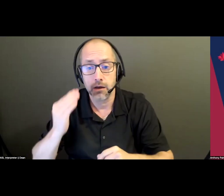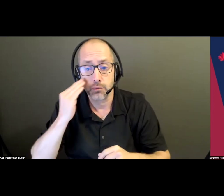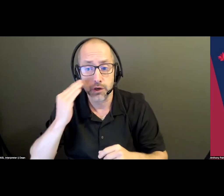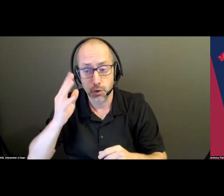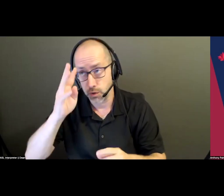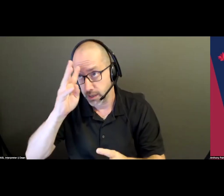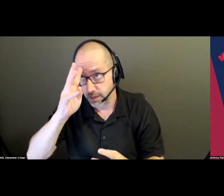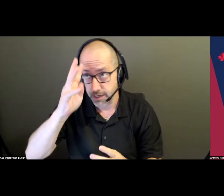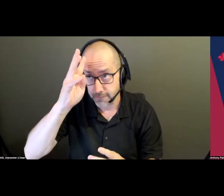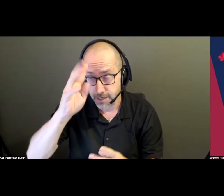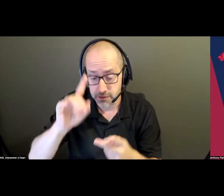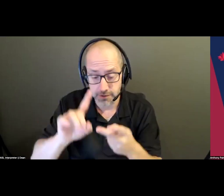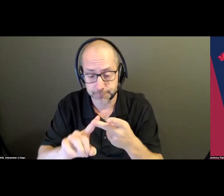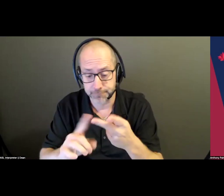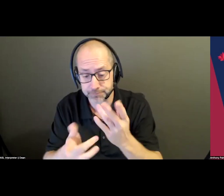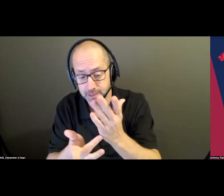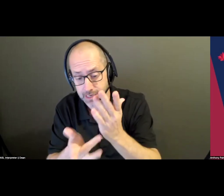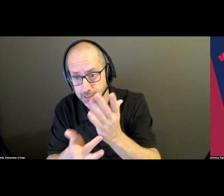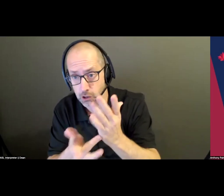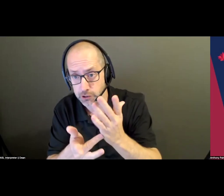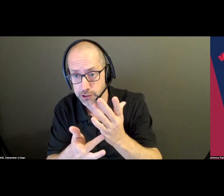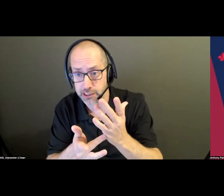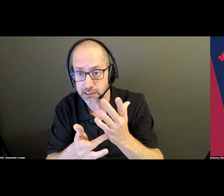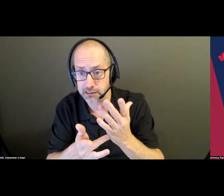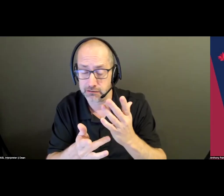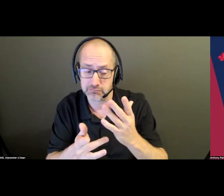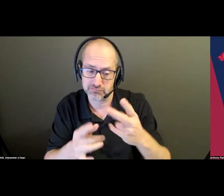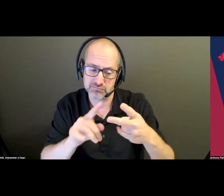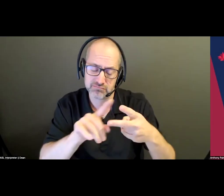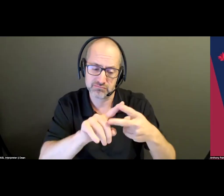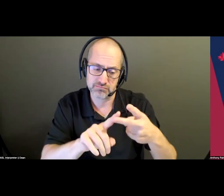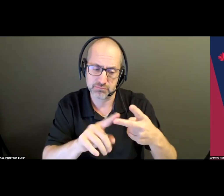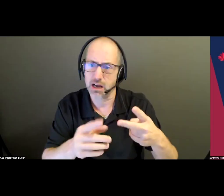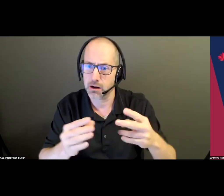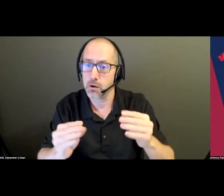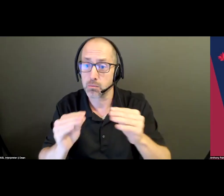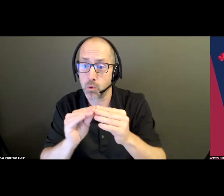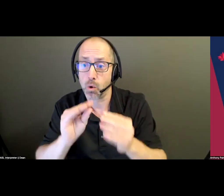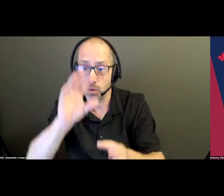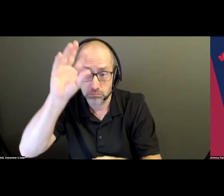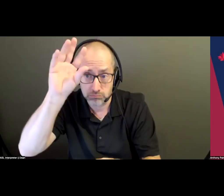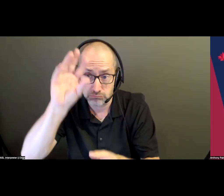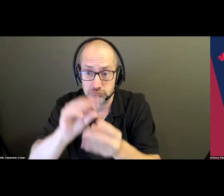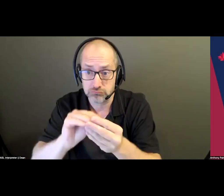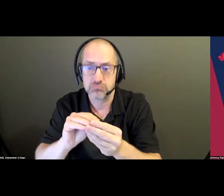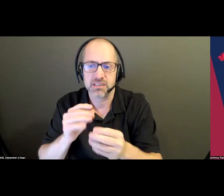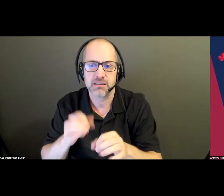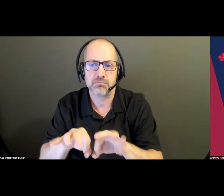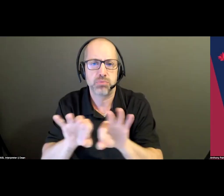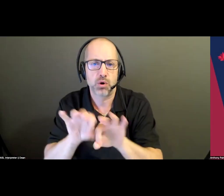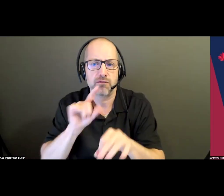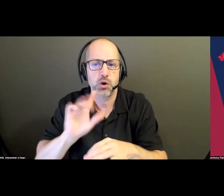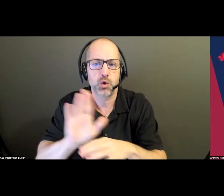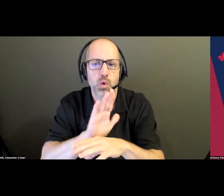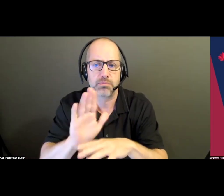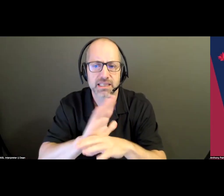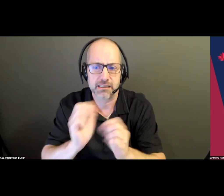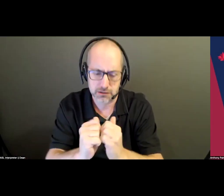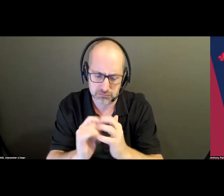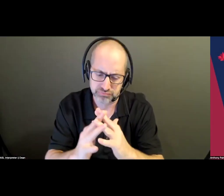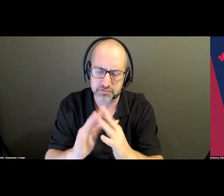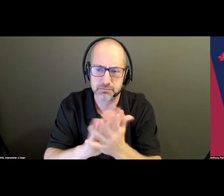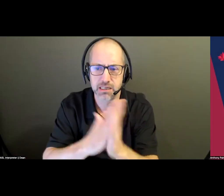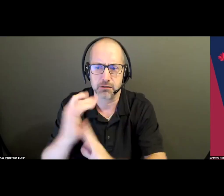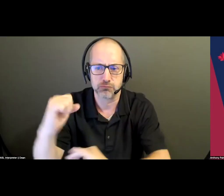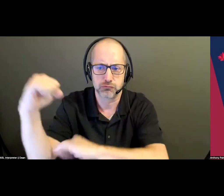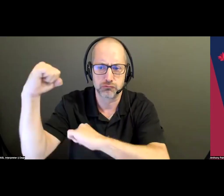innovation, technology, above all that, it's all about building the resilience for your businesses. That's why